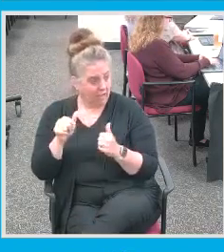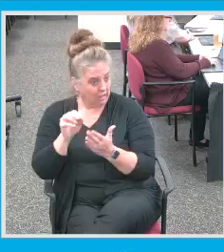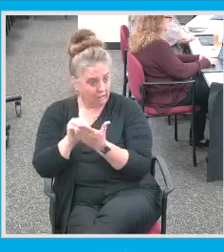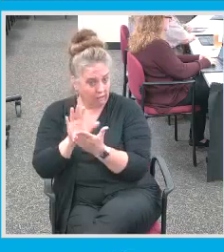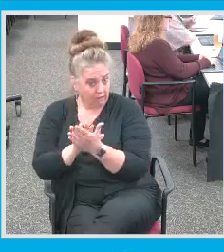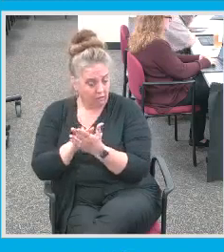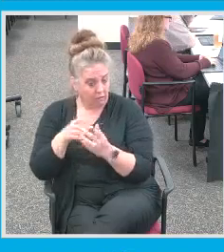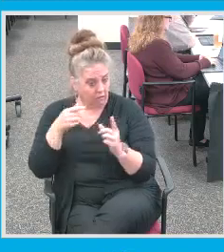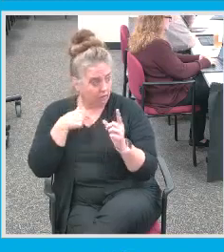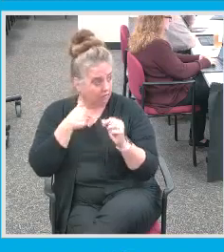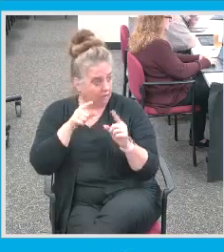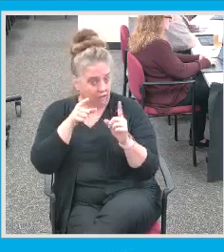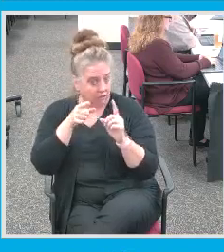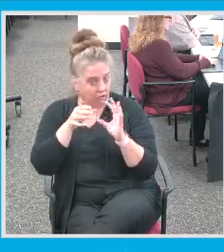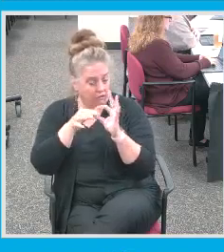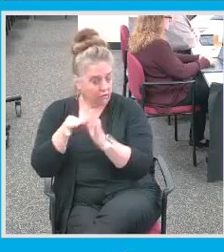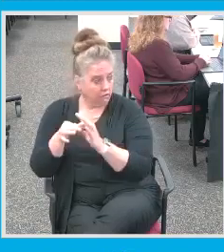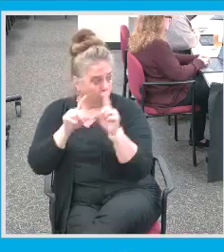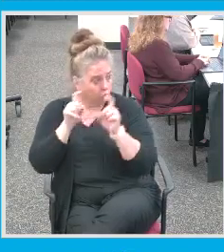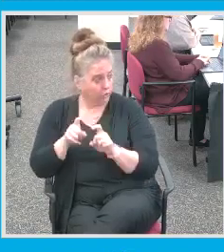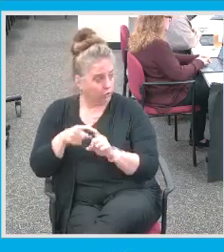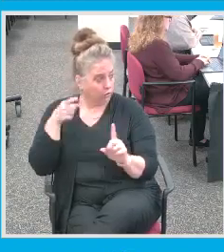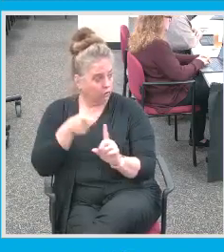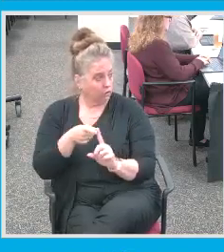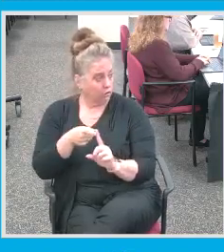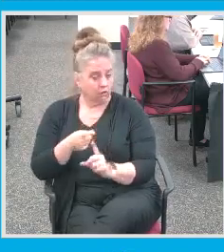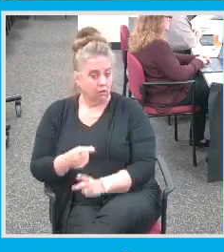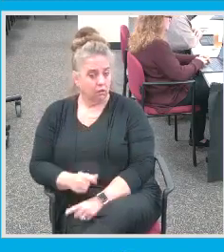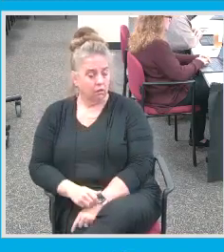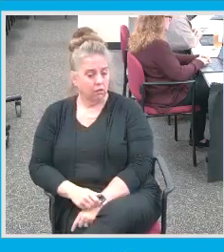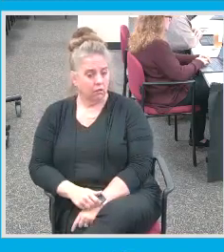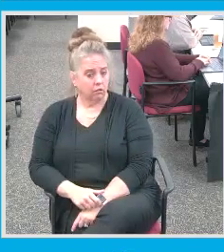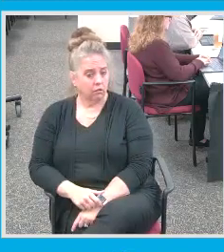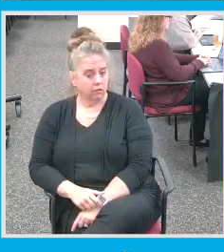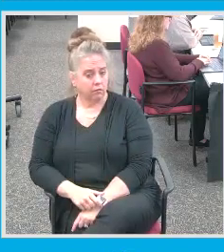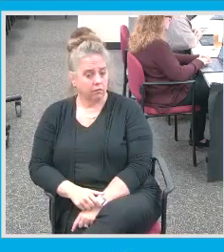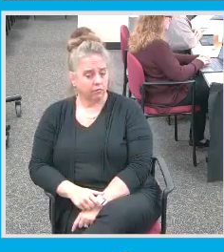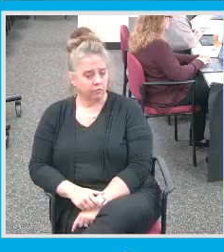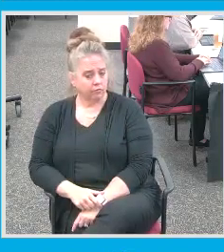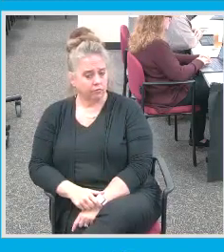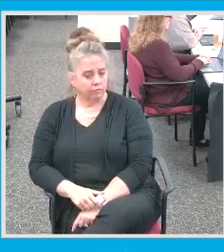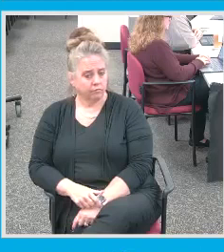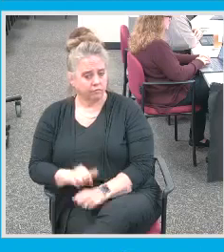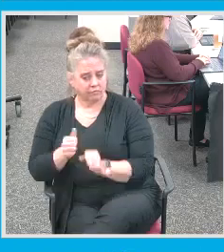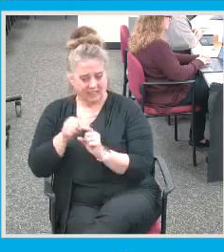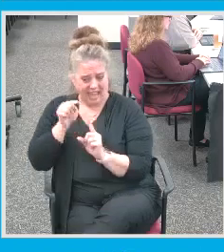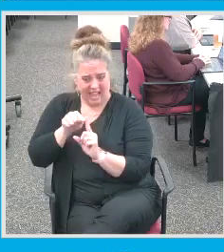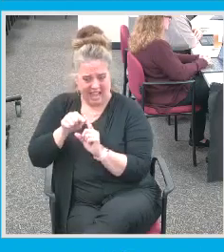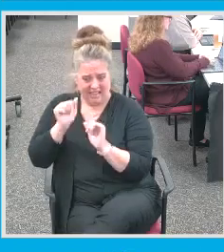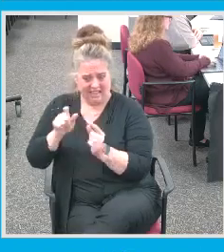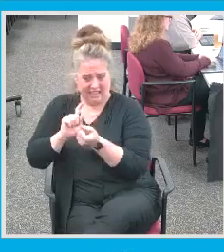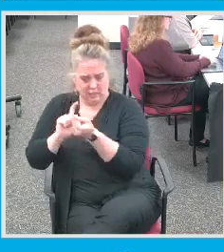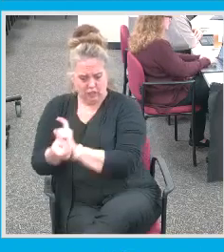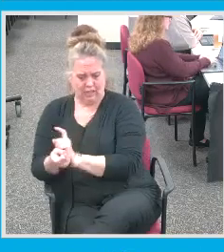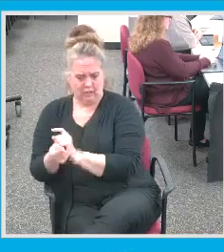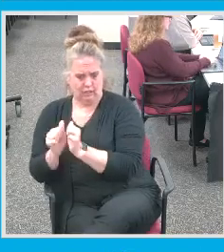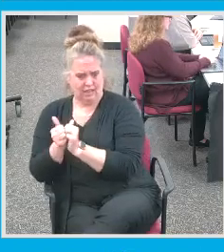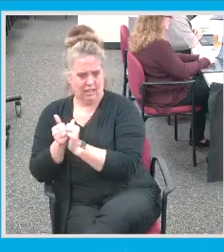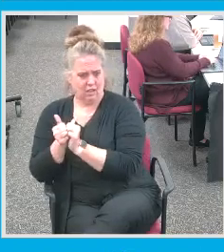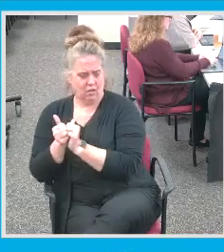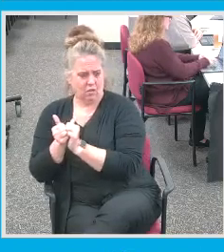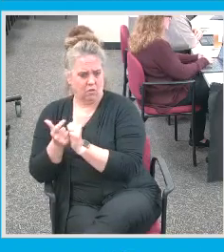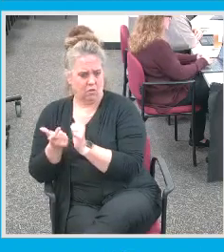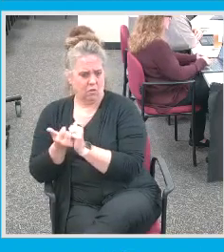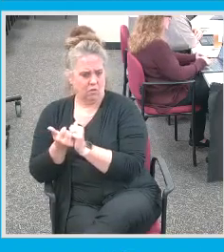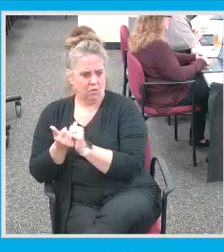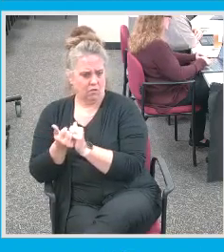it would be interesting to understand what the changing dynamics of the supply of drugs out in the